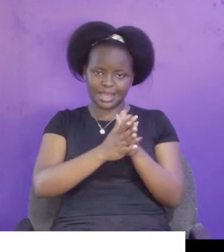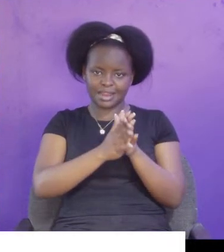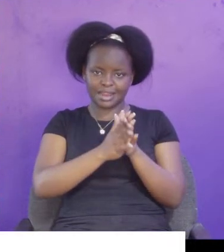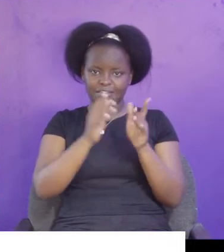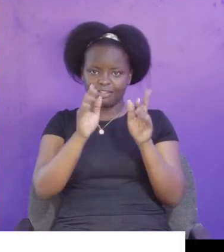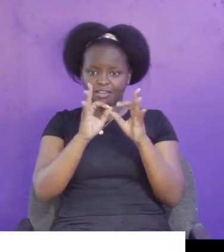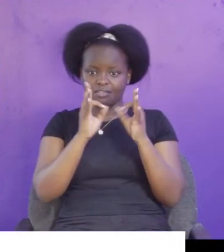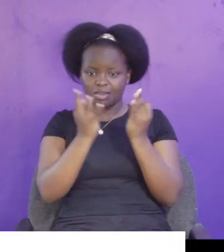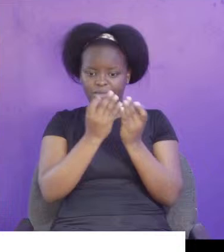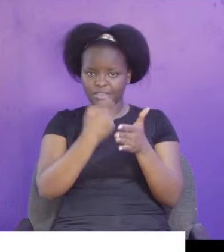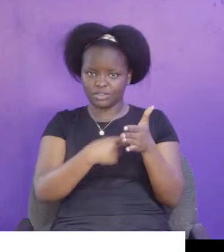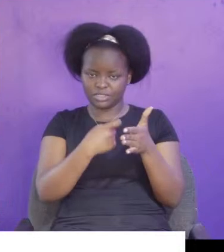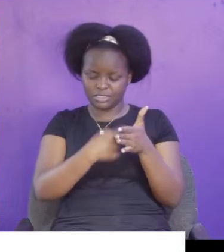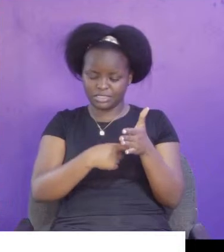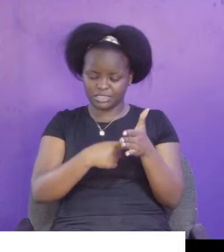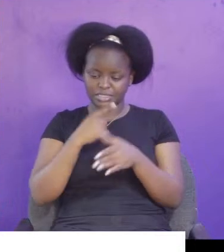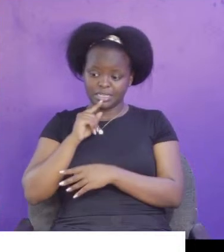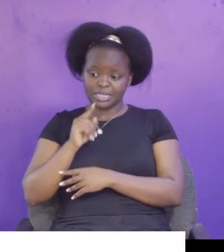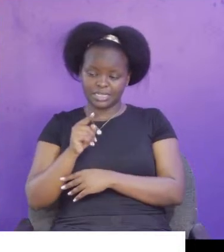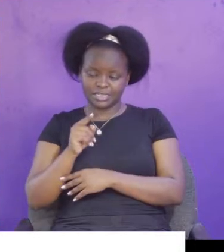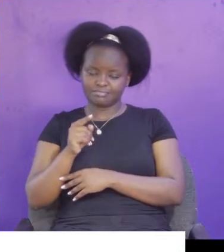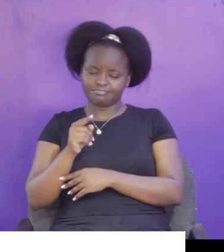my hero.